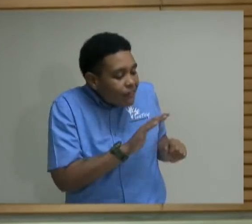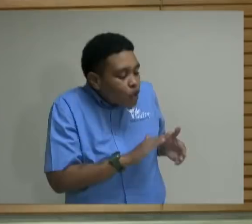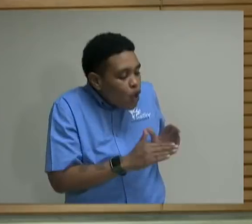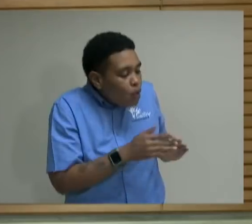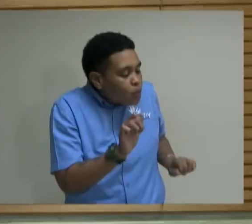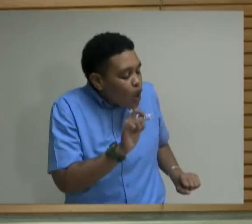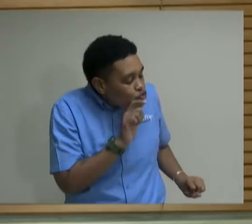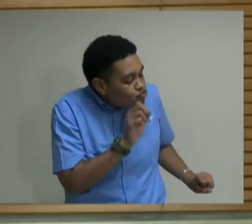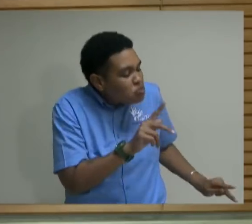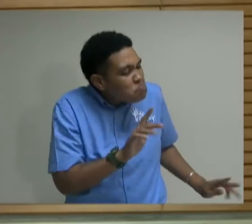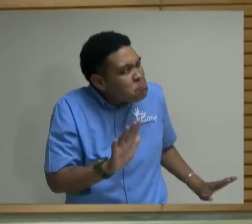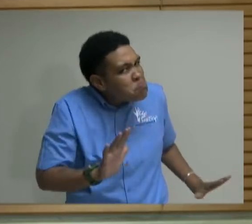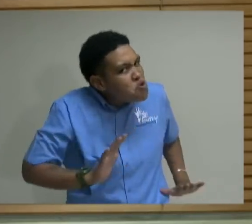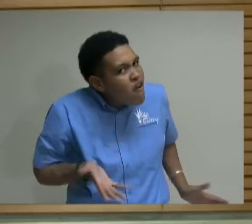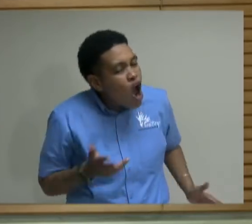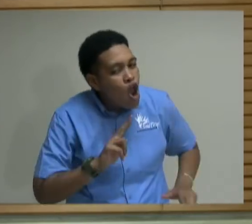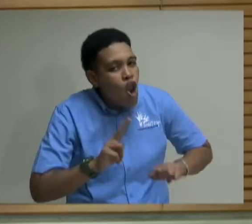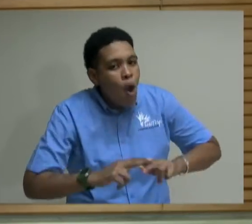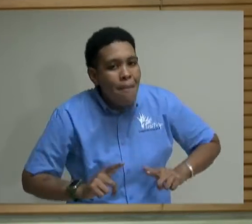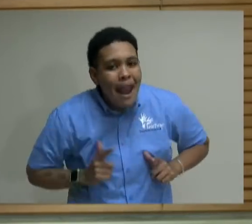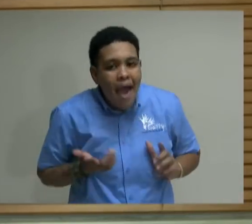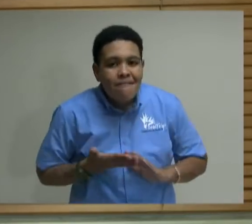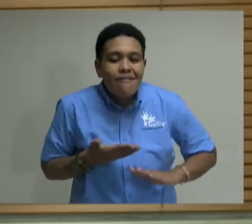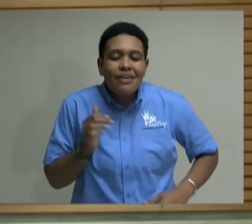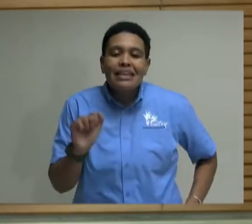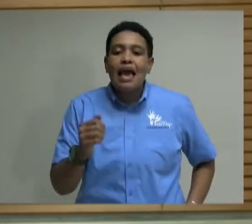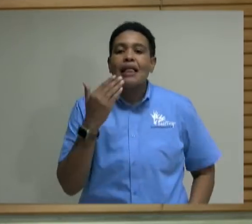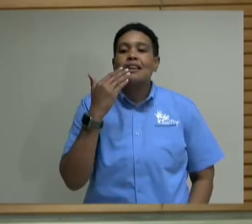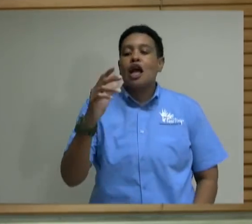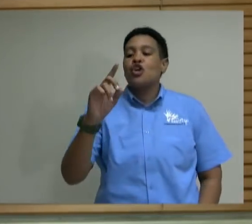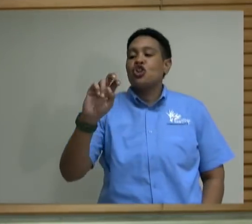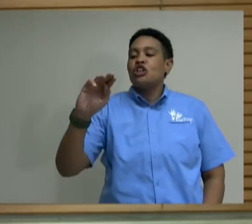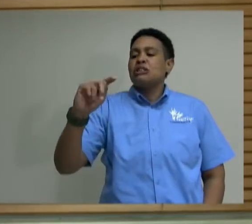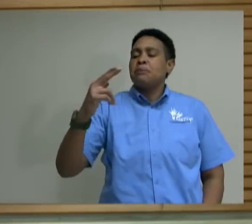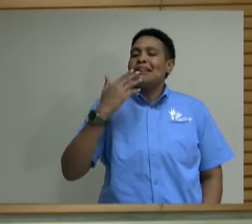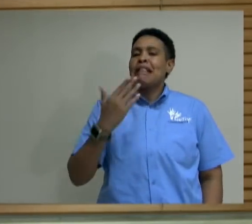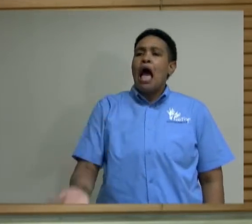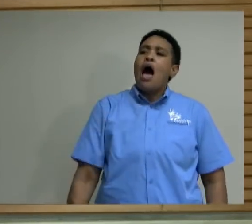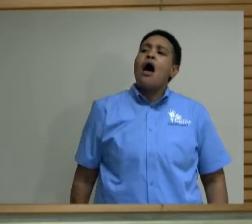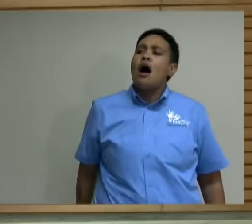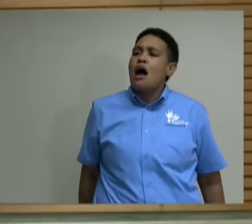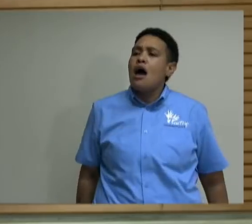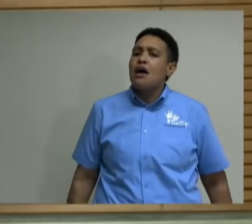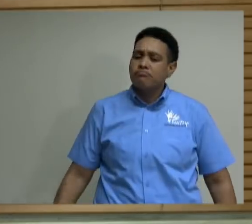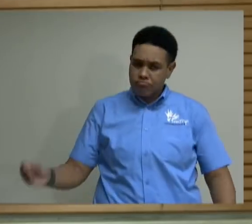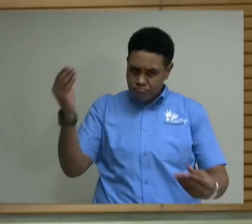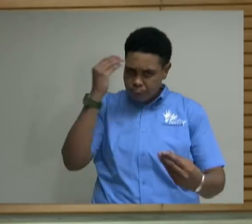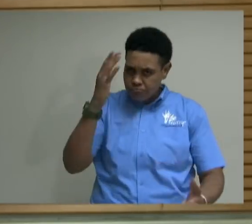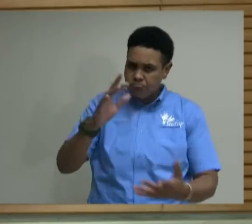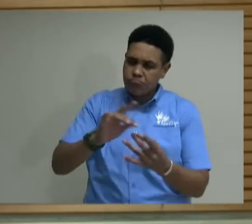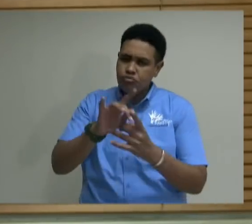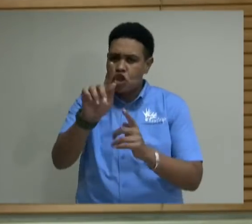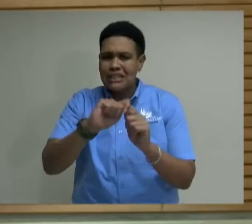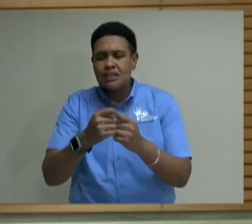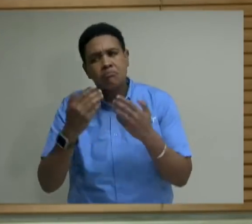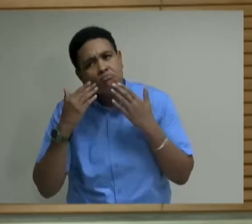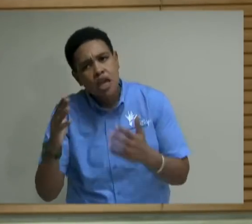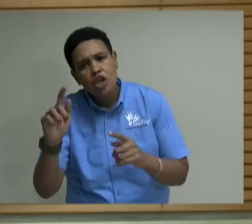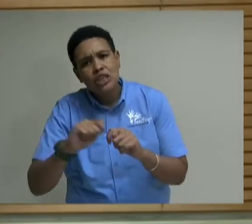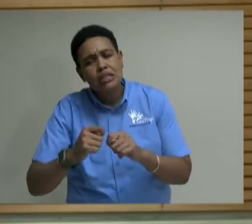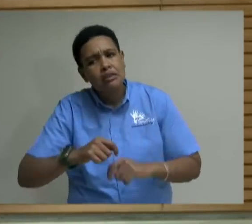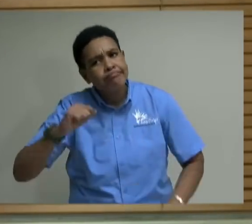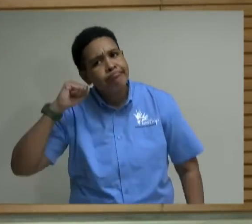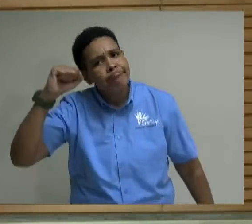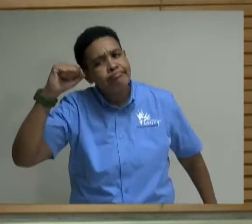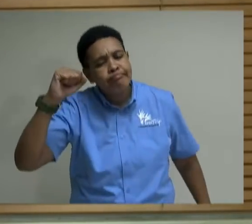can return to normal life. Dr. Smith, thank you very much, and please give our regards to your team. Big them